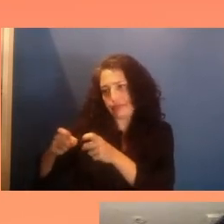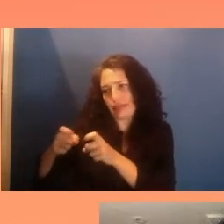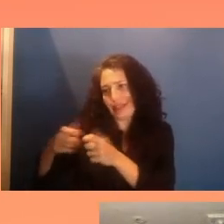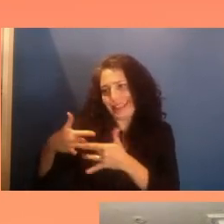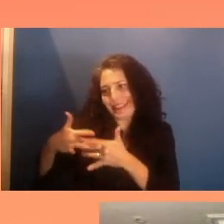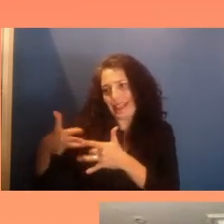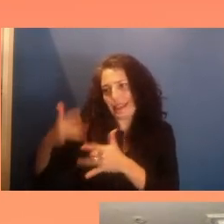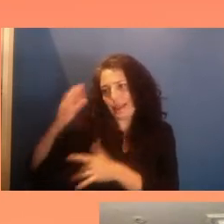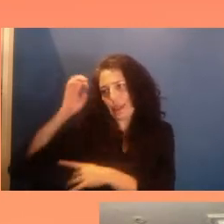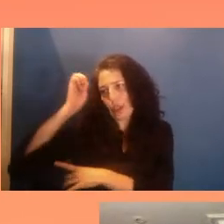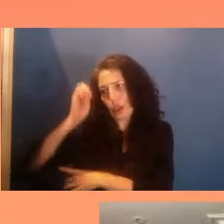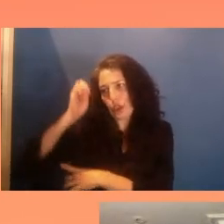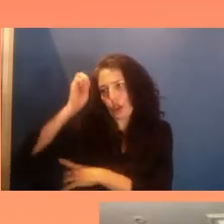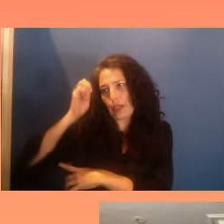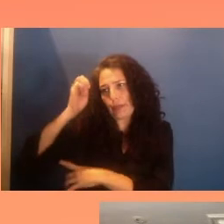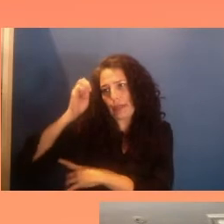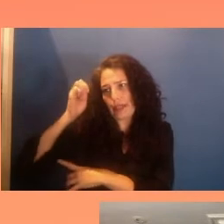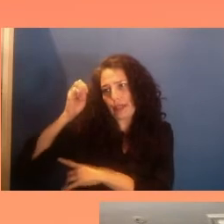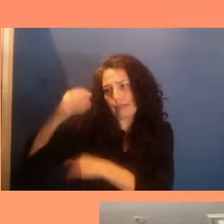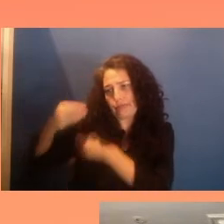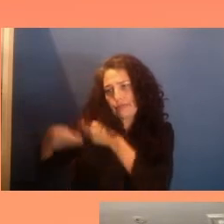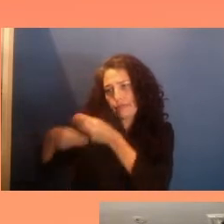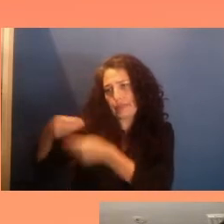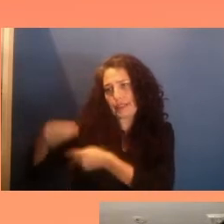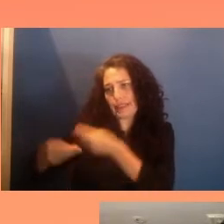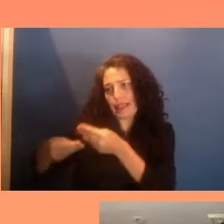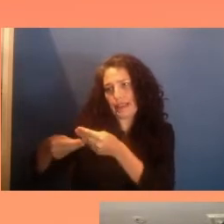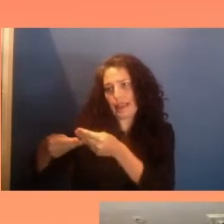filmmakers, usually of European descent,